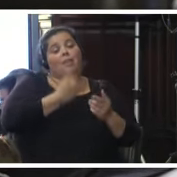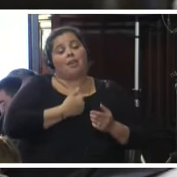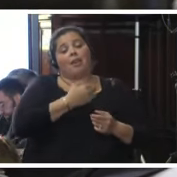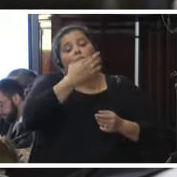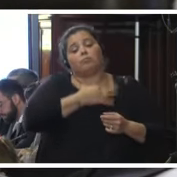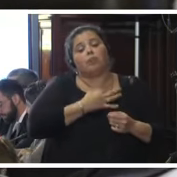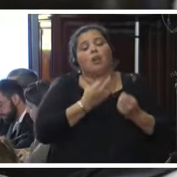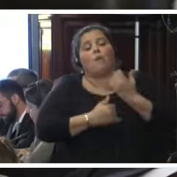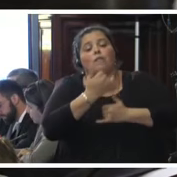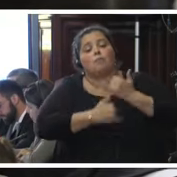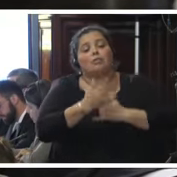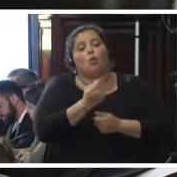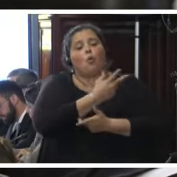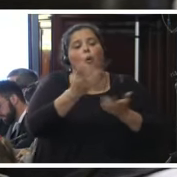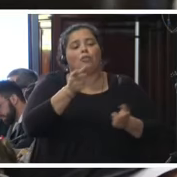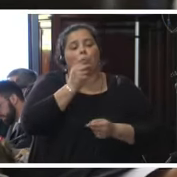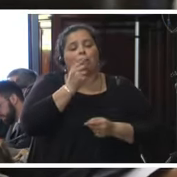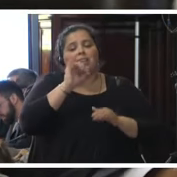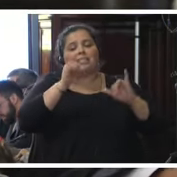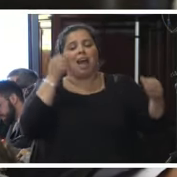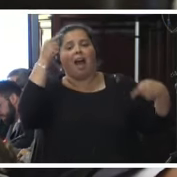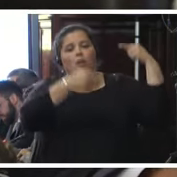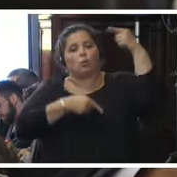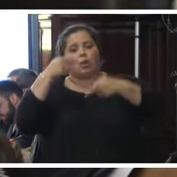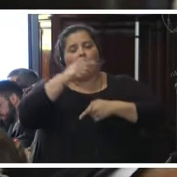and prosecuted in civilian courts